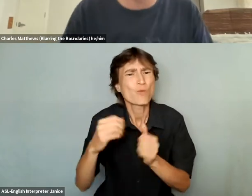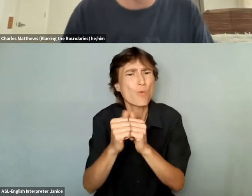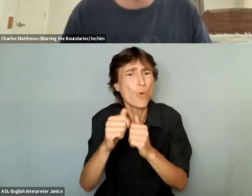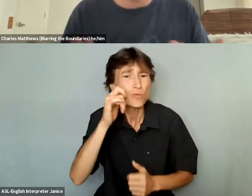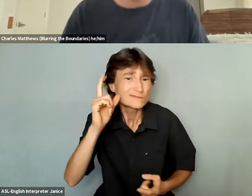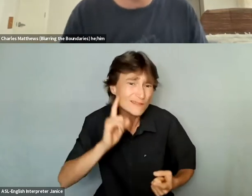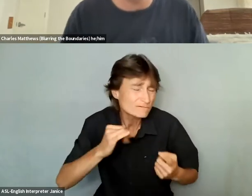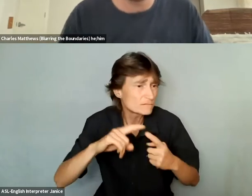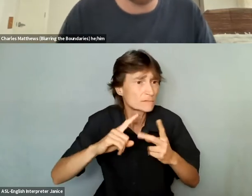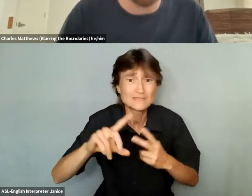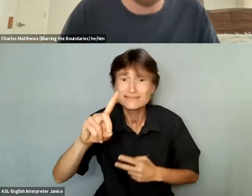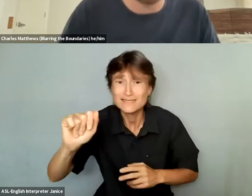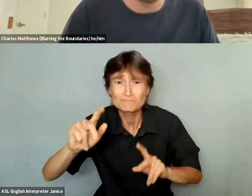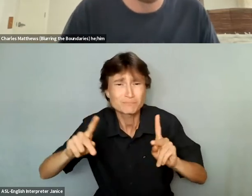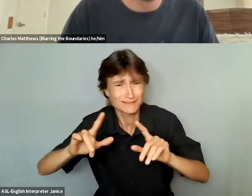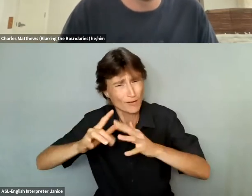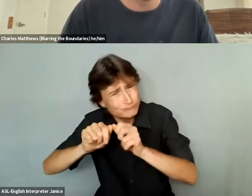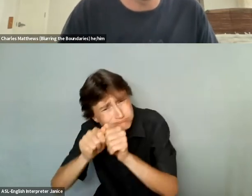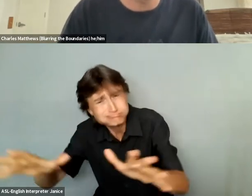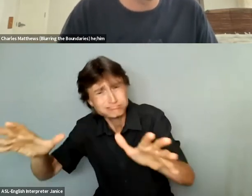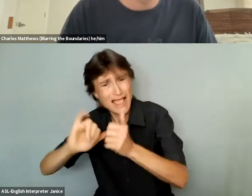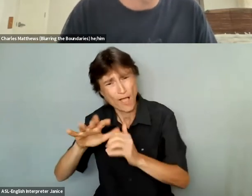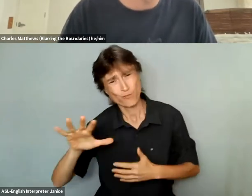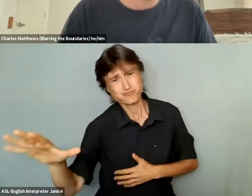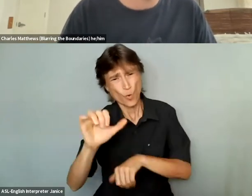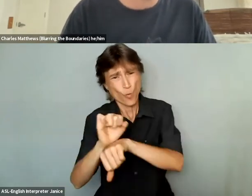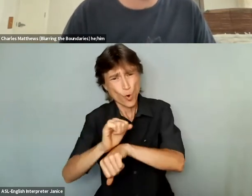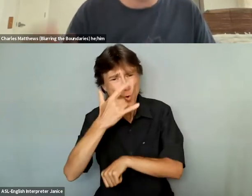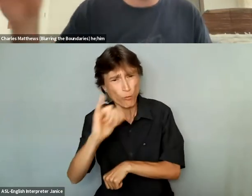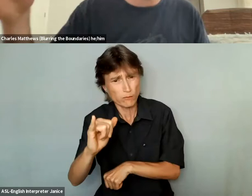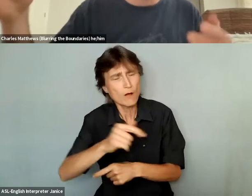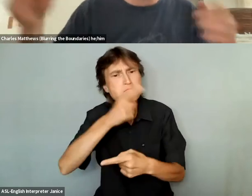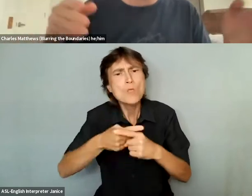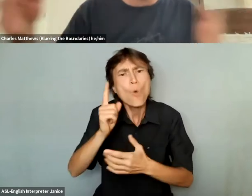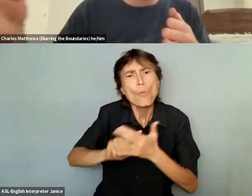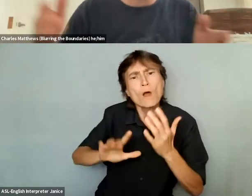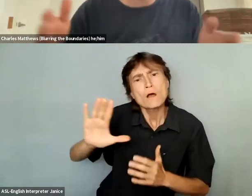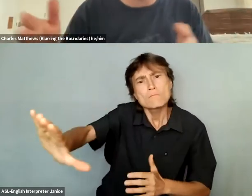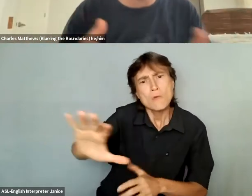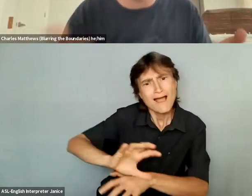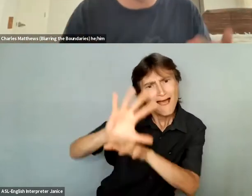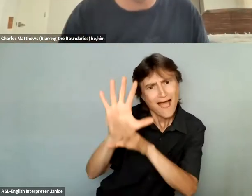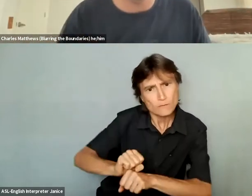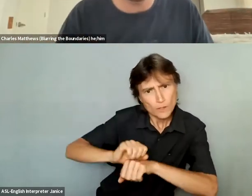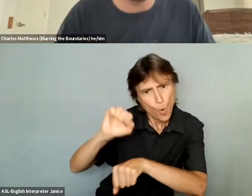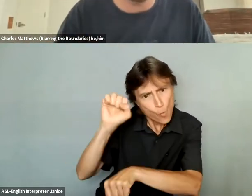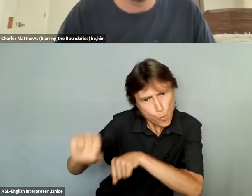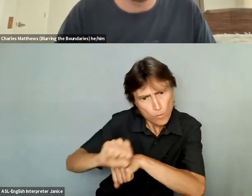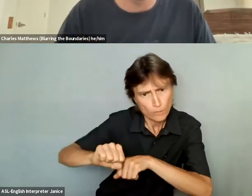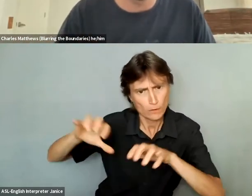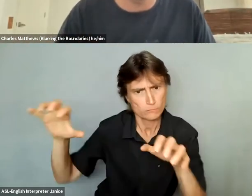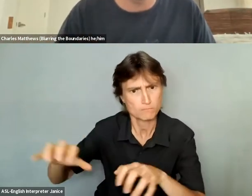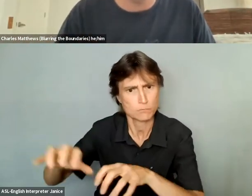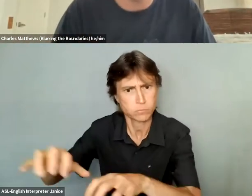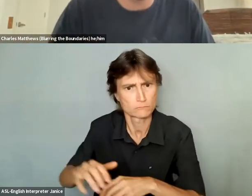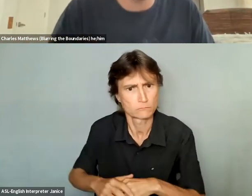Find out what people are doing already for starters, but maybe see where the gaps are actually not as big